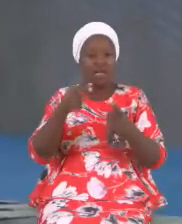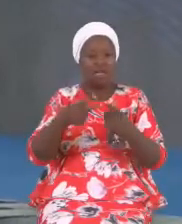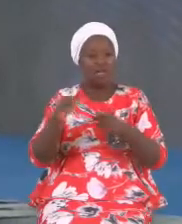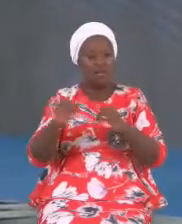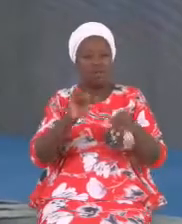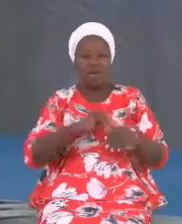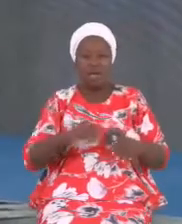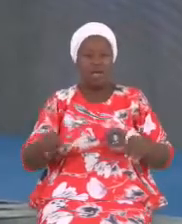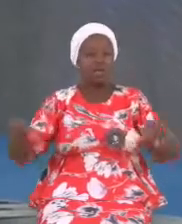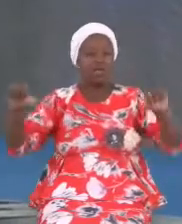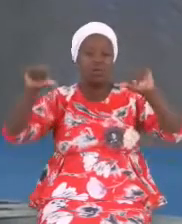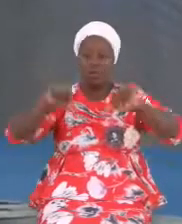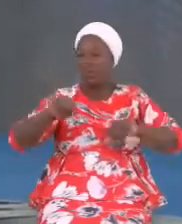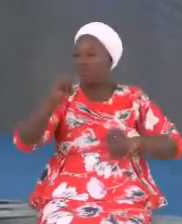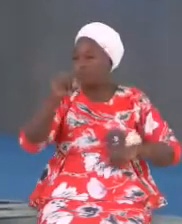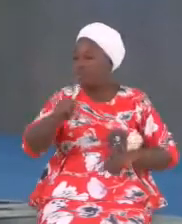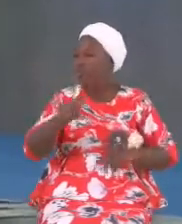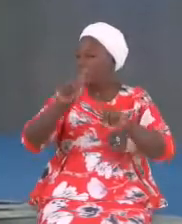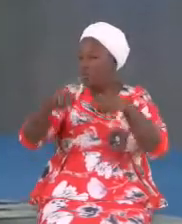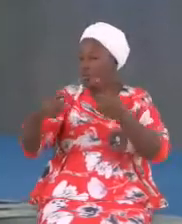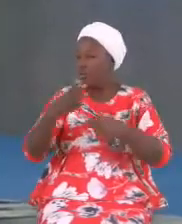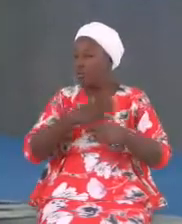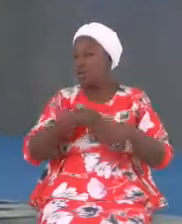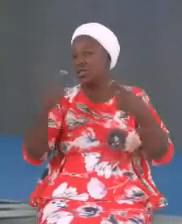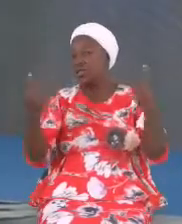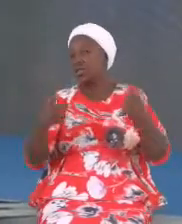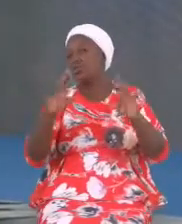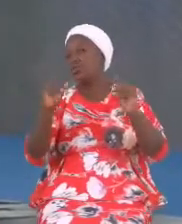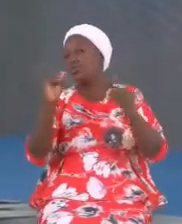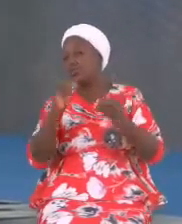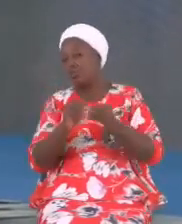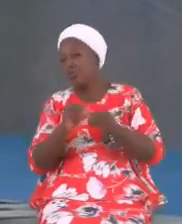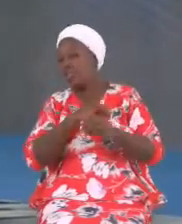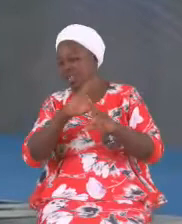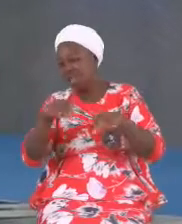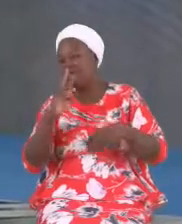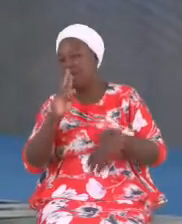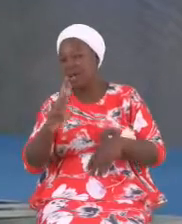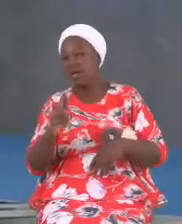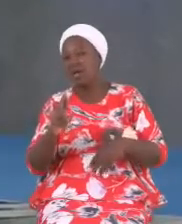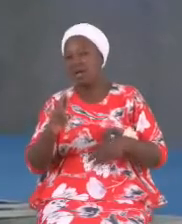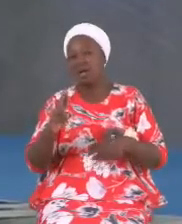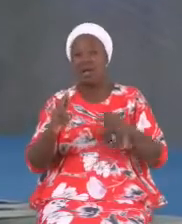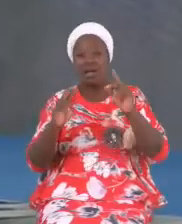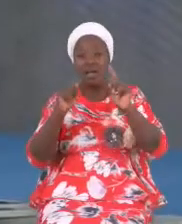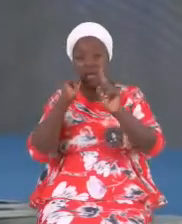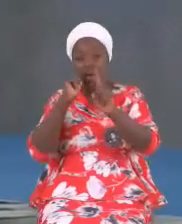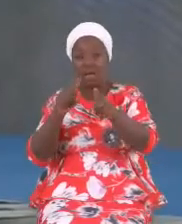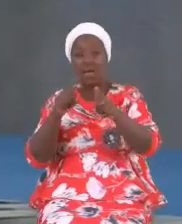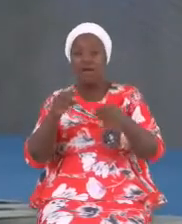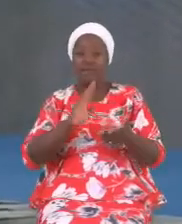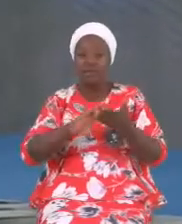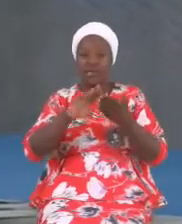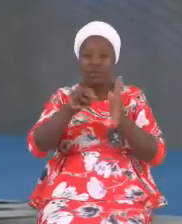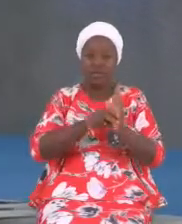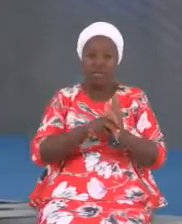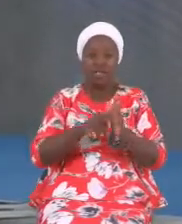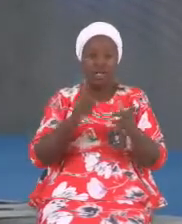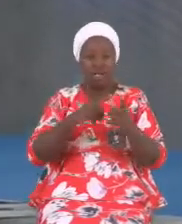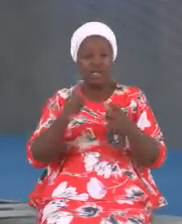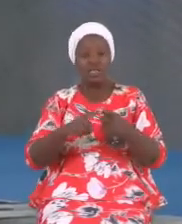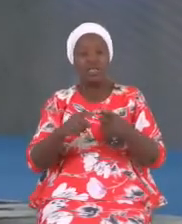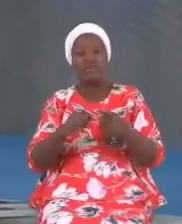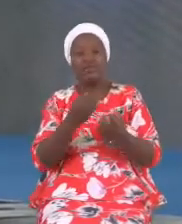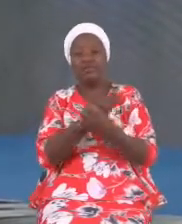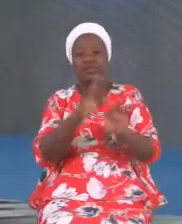and sin no more." He gave her forgiveness and freedom and gave her the grace